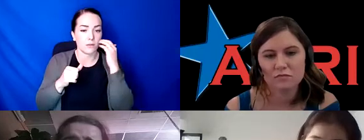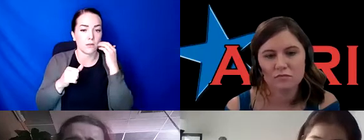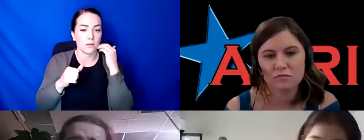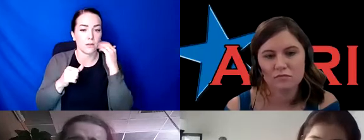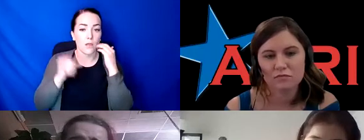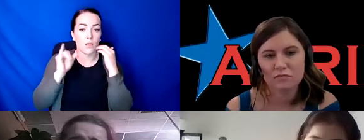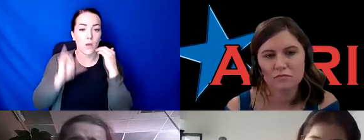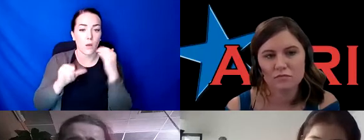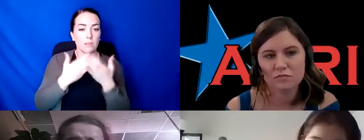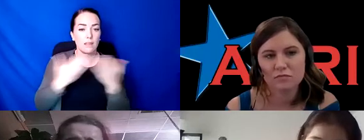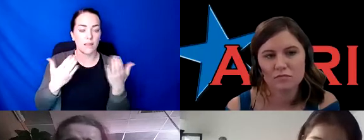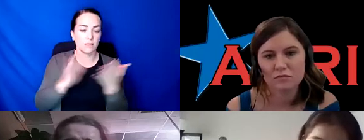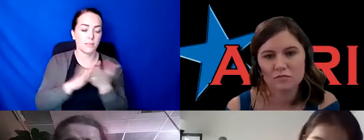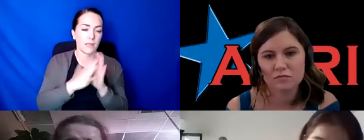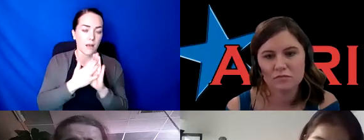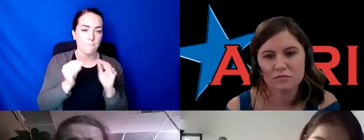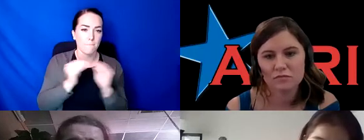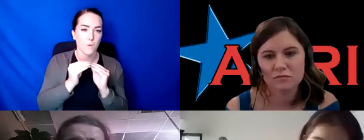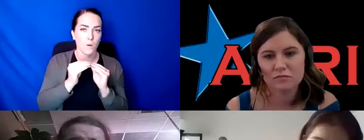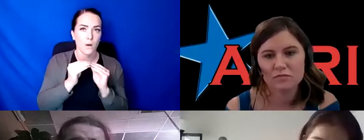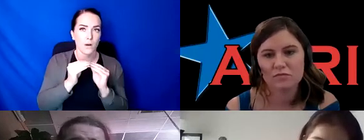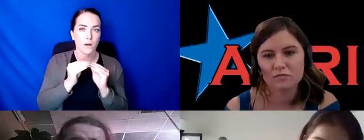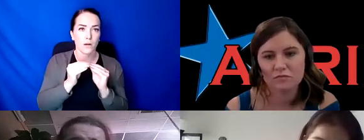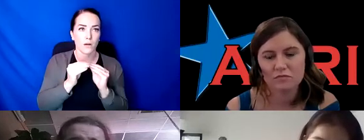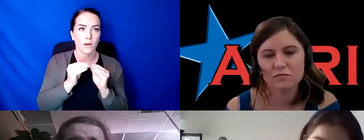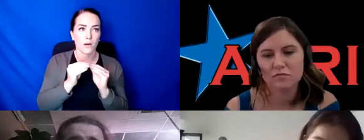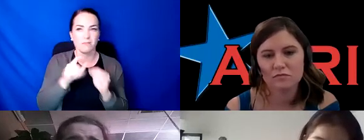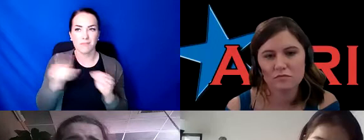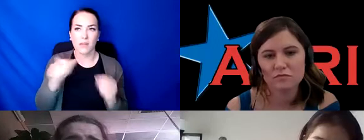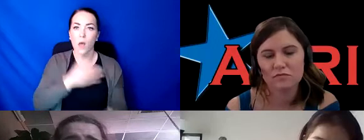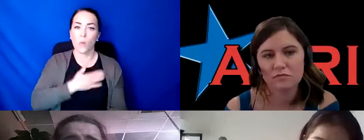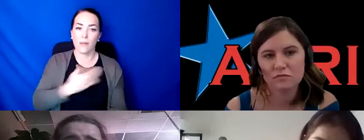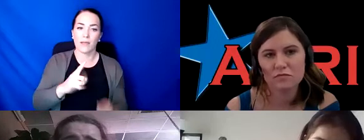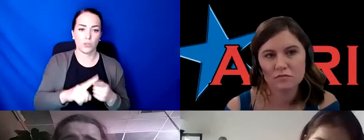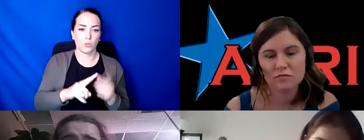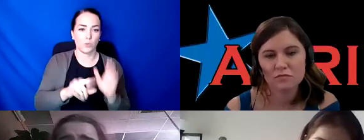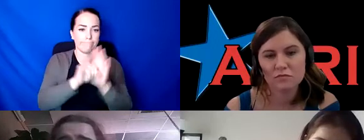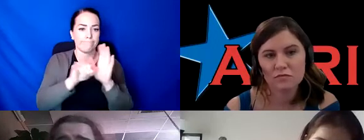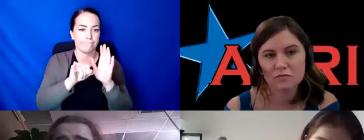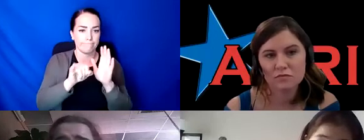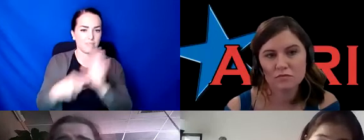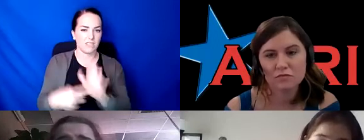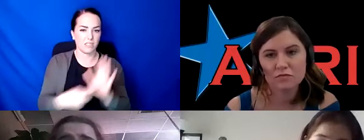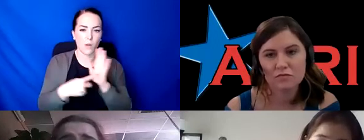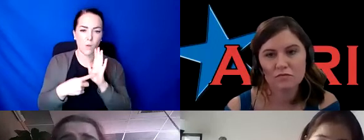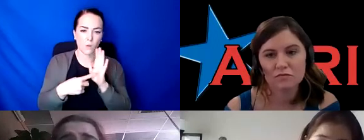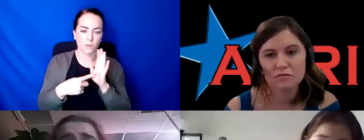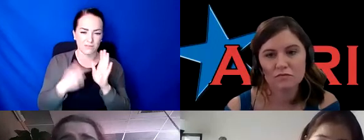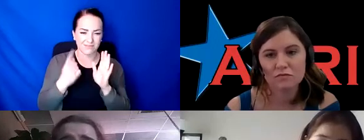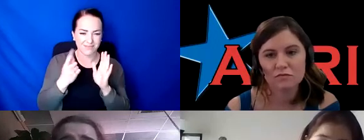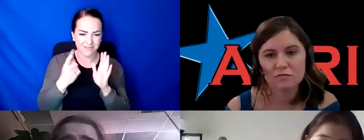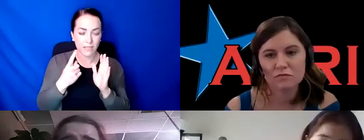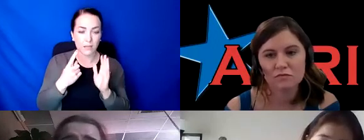they are more, I guess, not willing to disclose that they have a disability. And then we actually